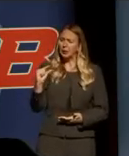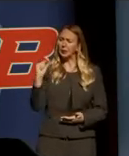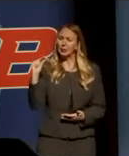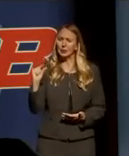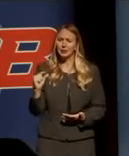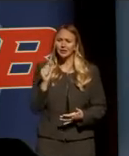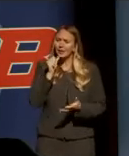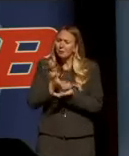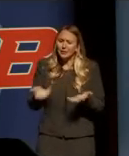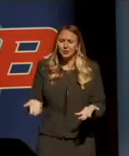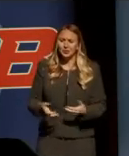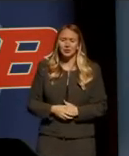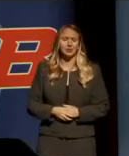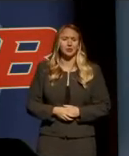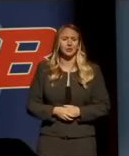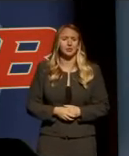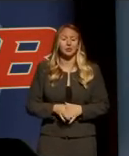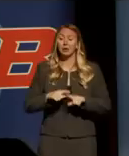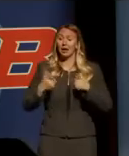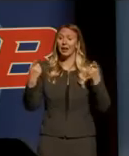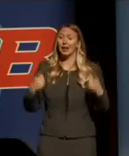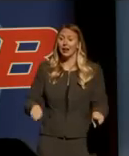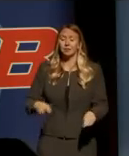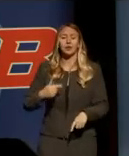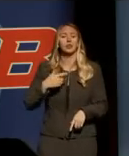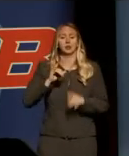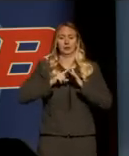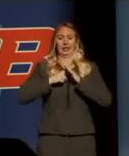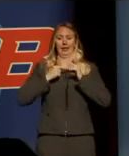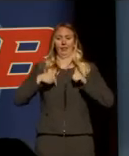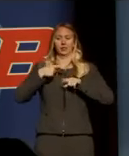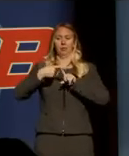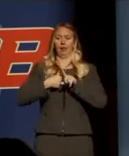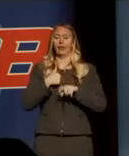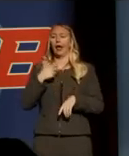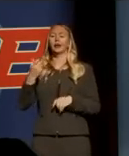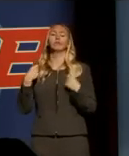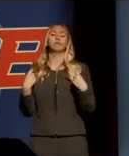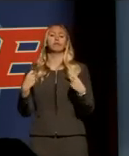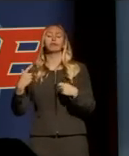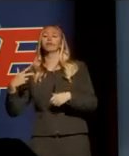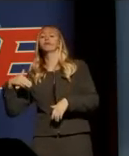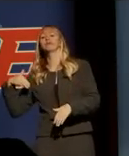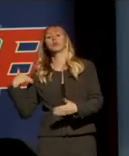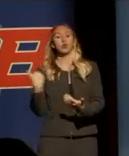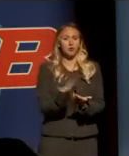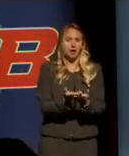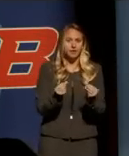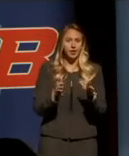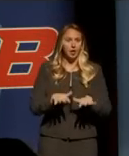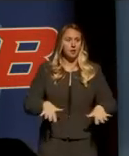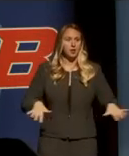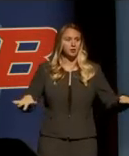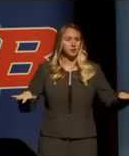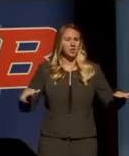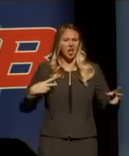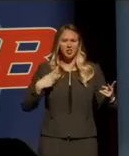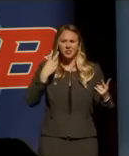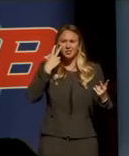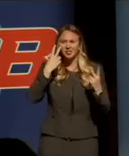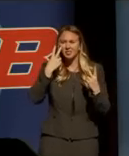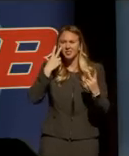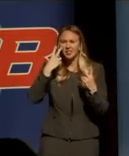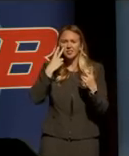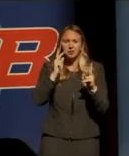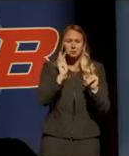But when I pulled onto campus at the beginning of this month and I was seeing these folks, these